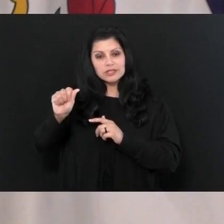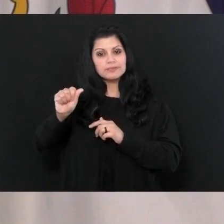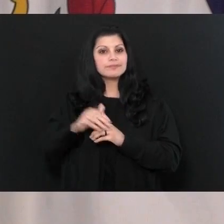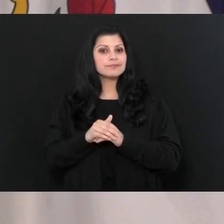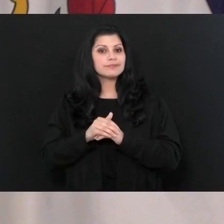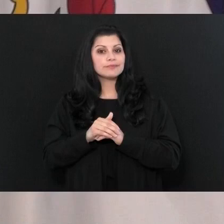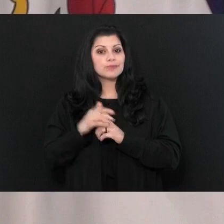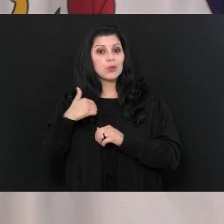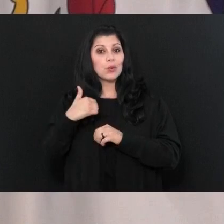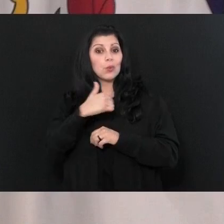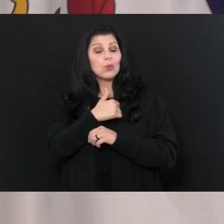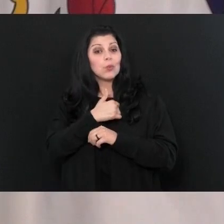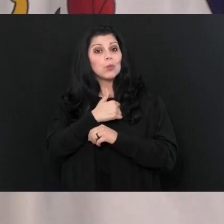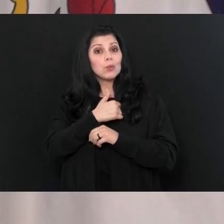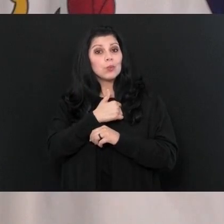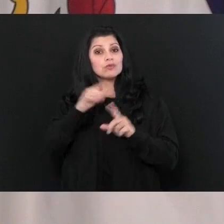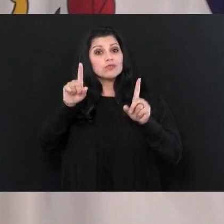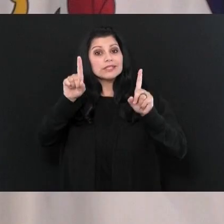over